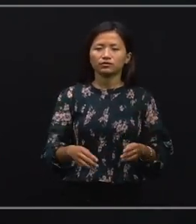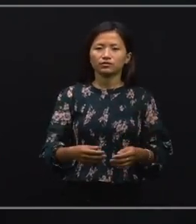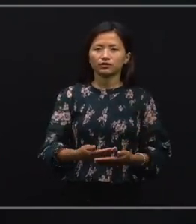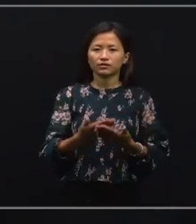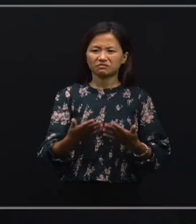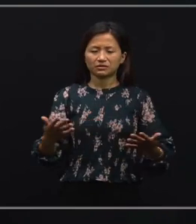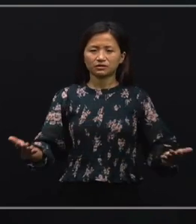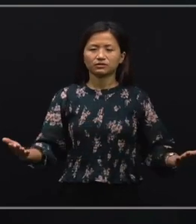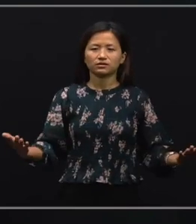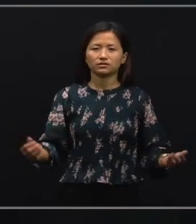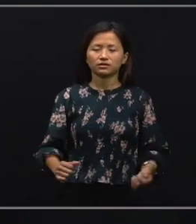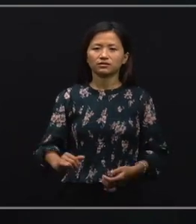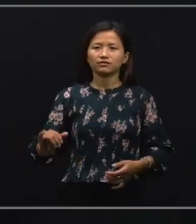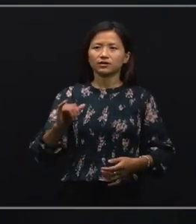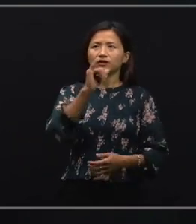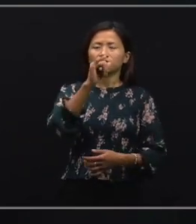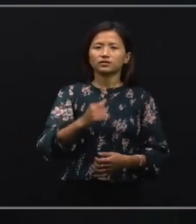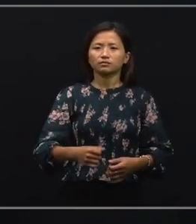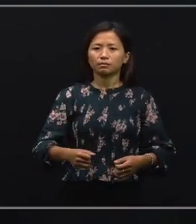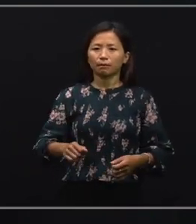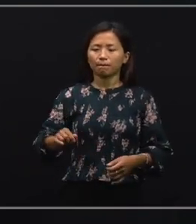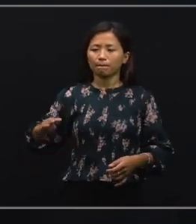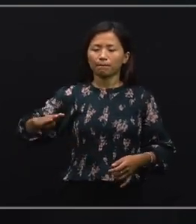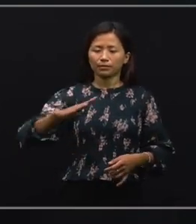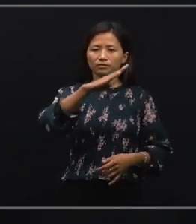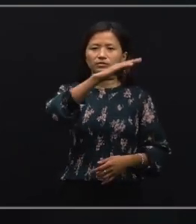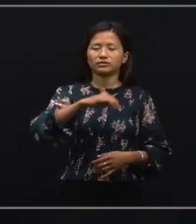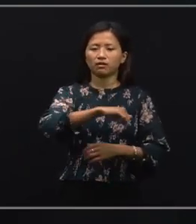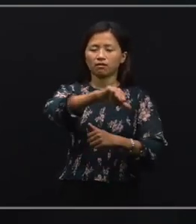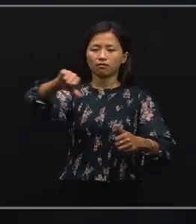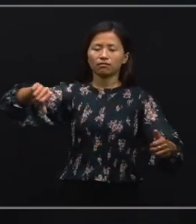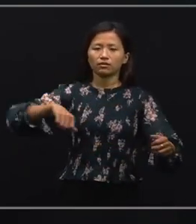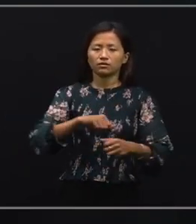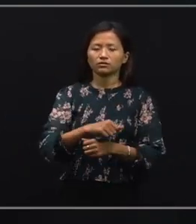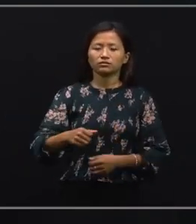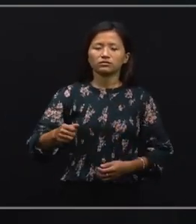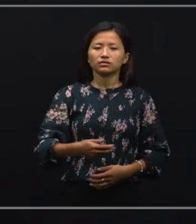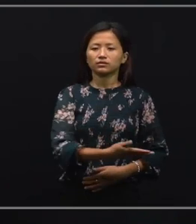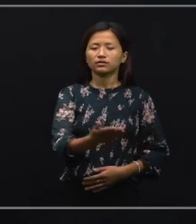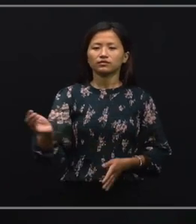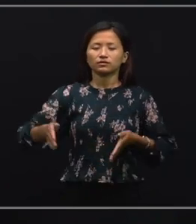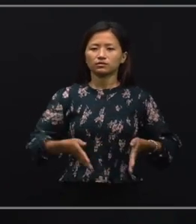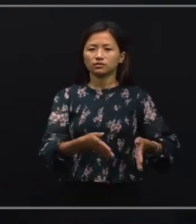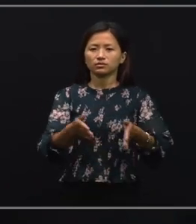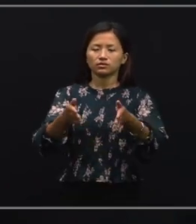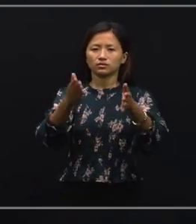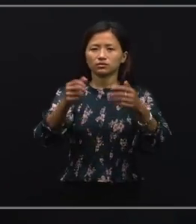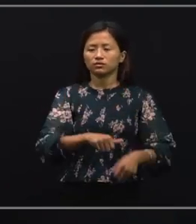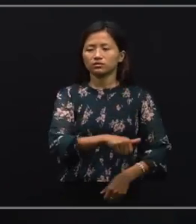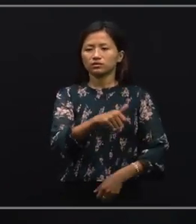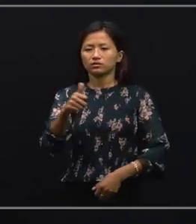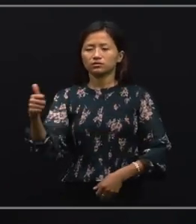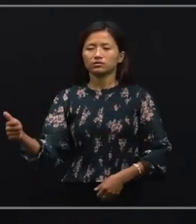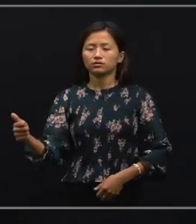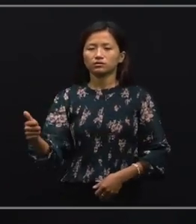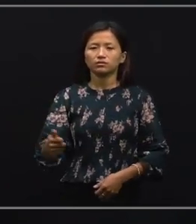the facilities of flight and planes around, okay? So they had to cross the lake every time they want to go to